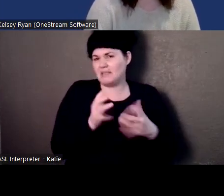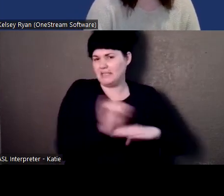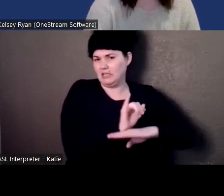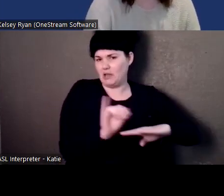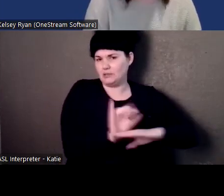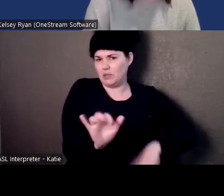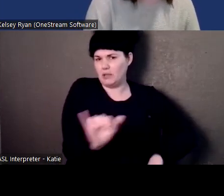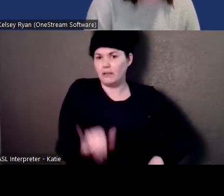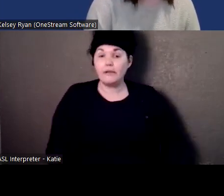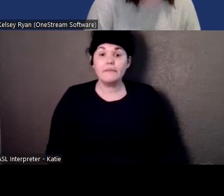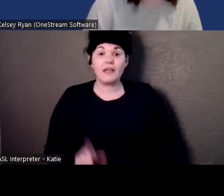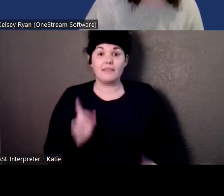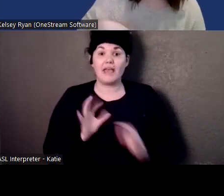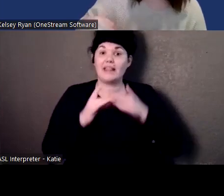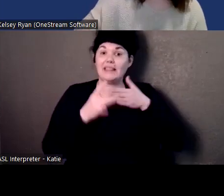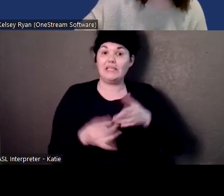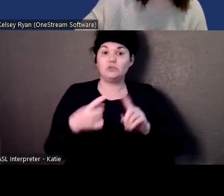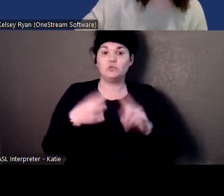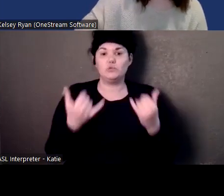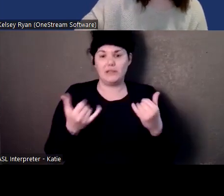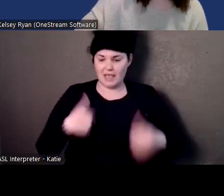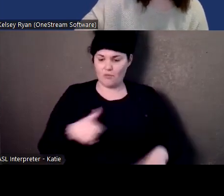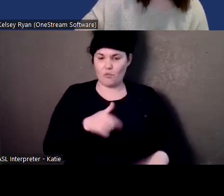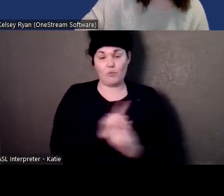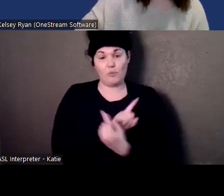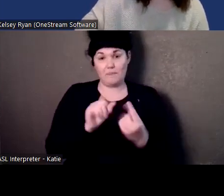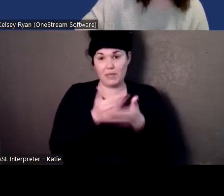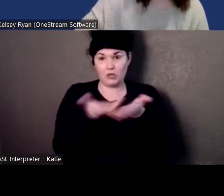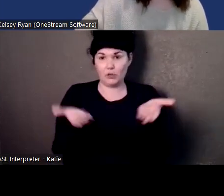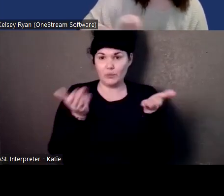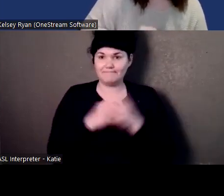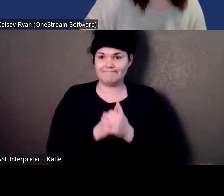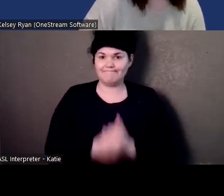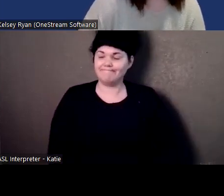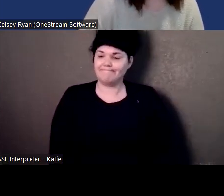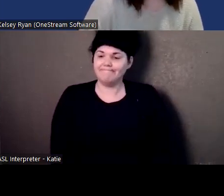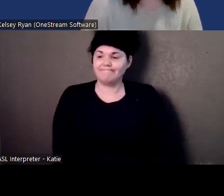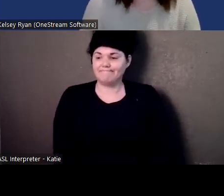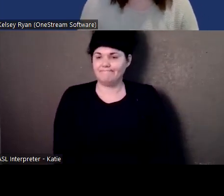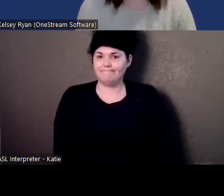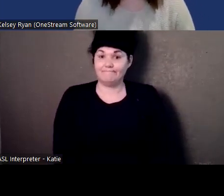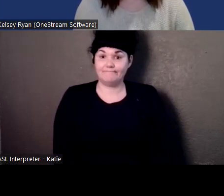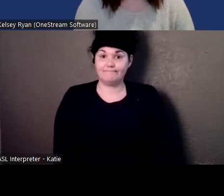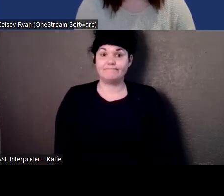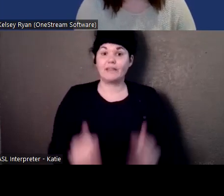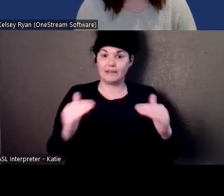us to today, where we meet you. You want to go to the next